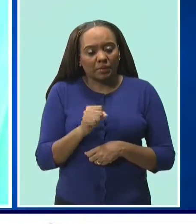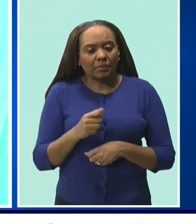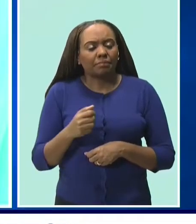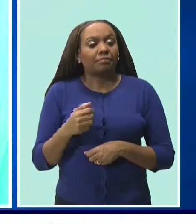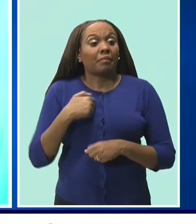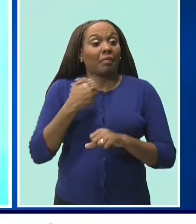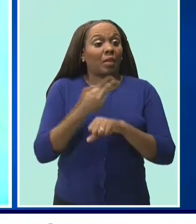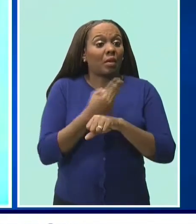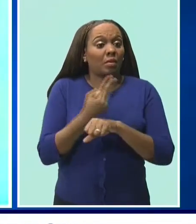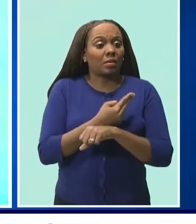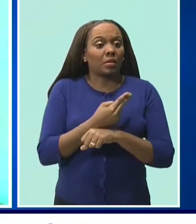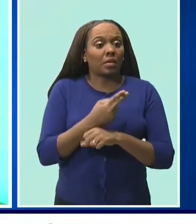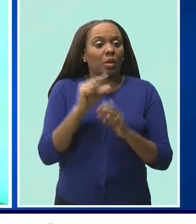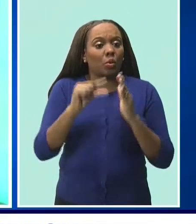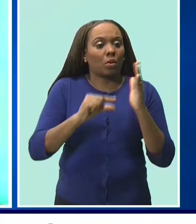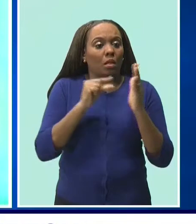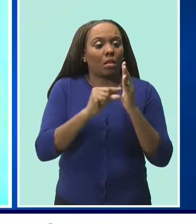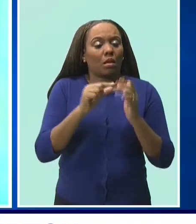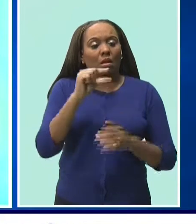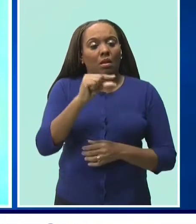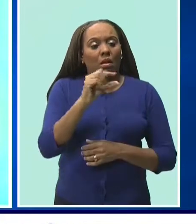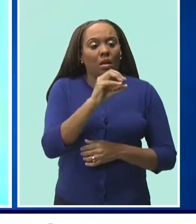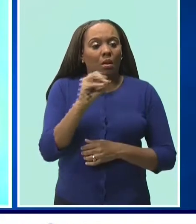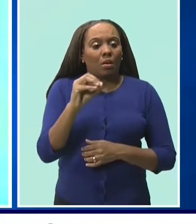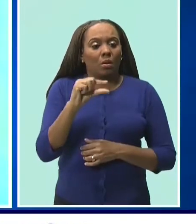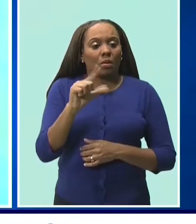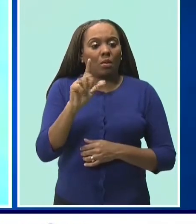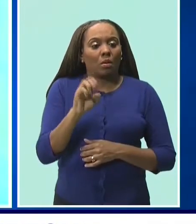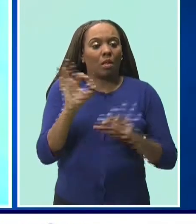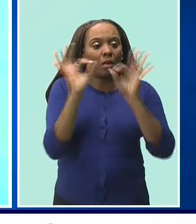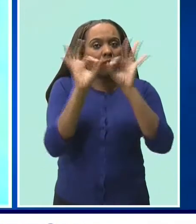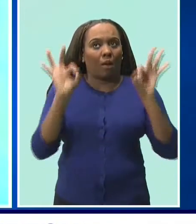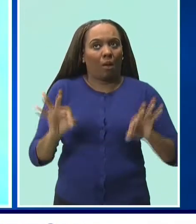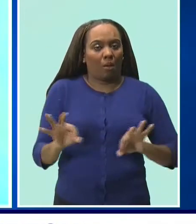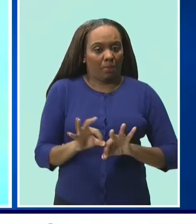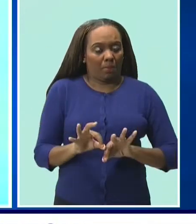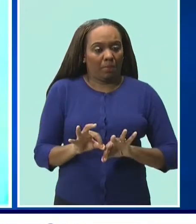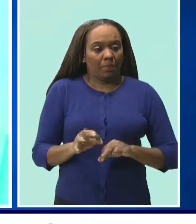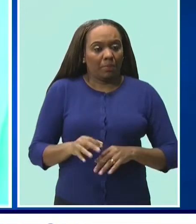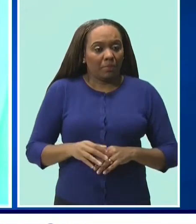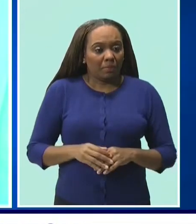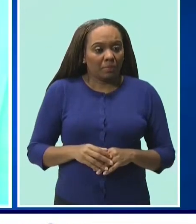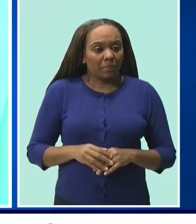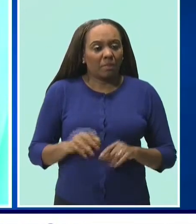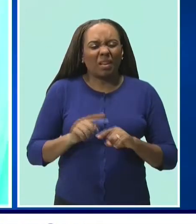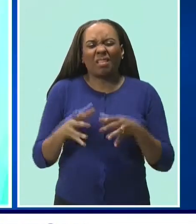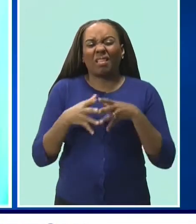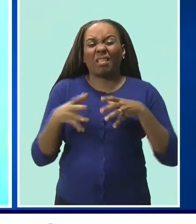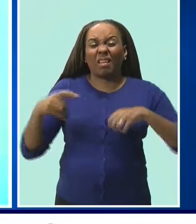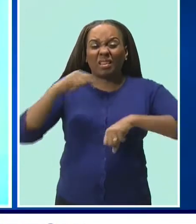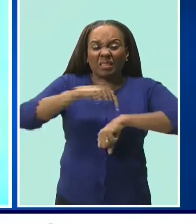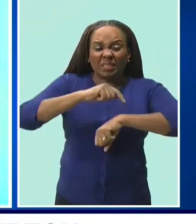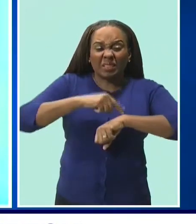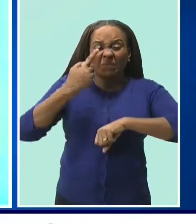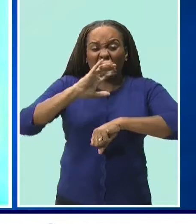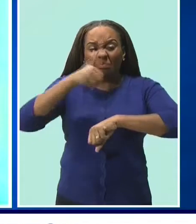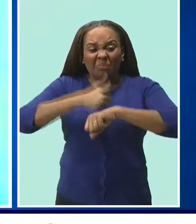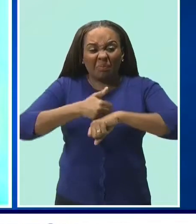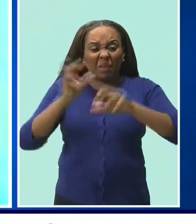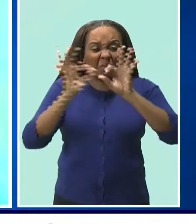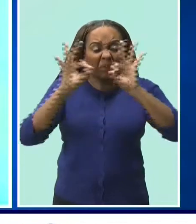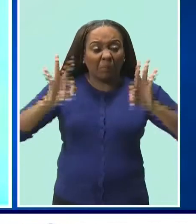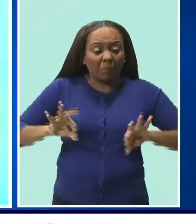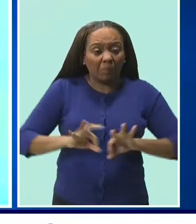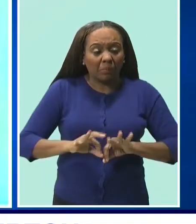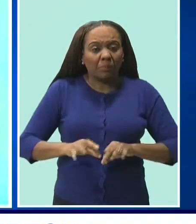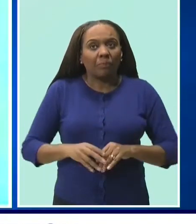get immediate feedback, but actually creating the Google form takes a lot of time. And then I